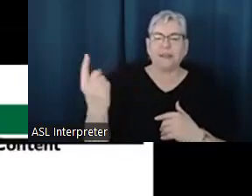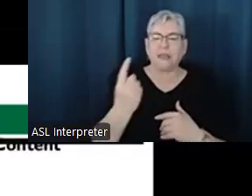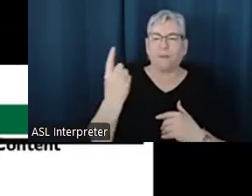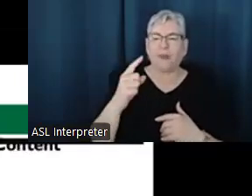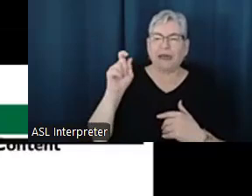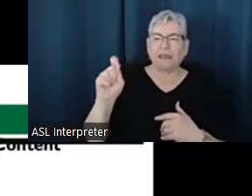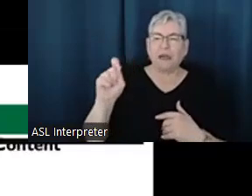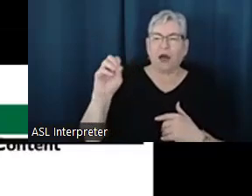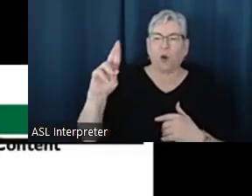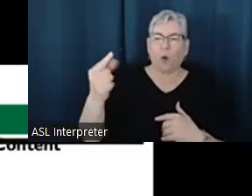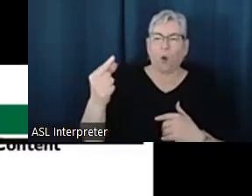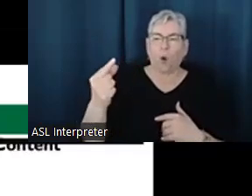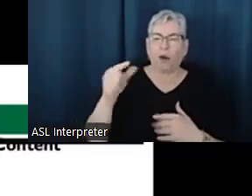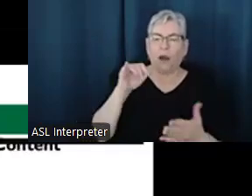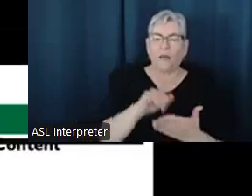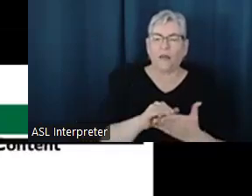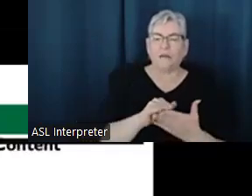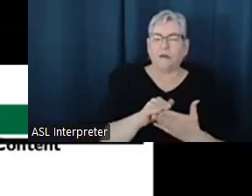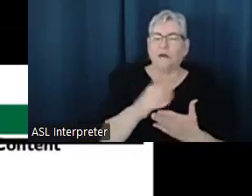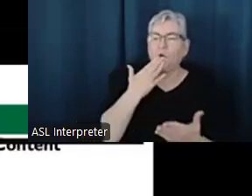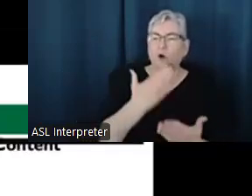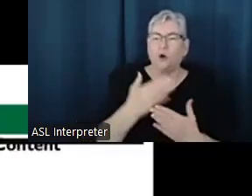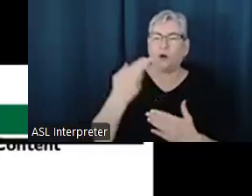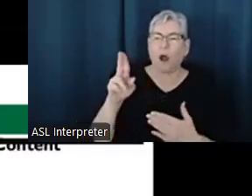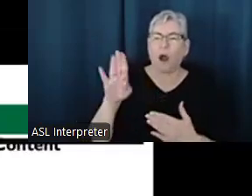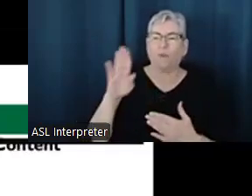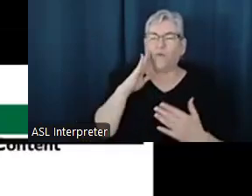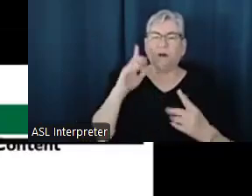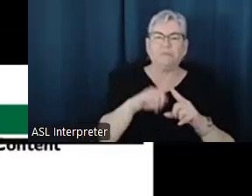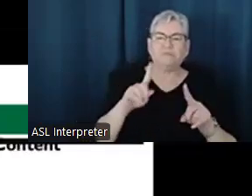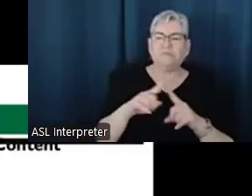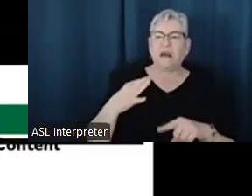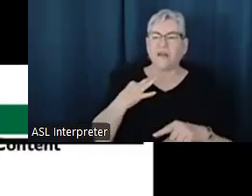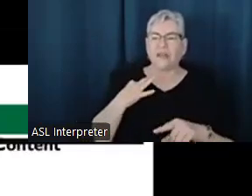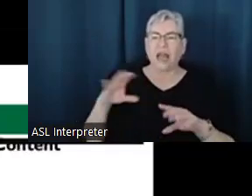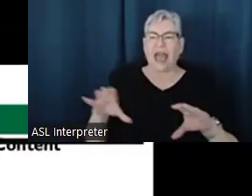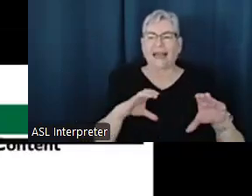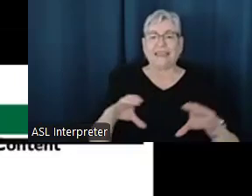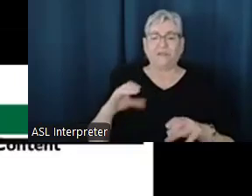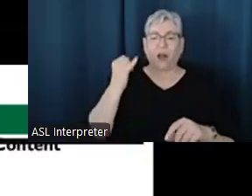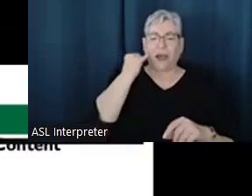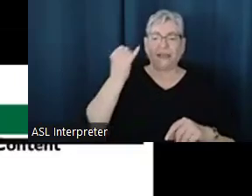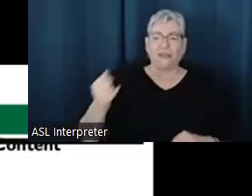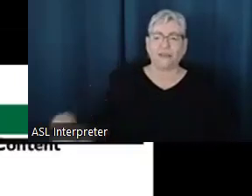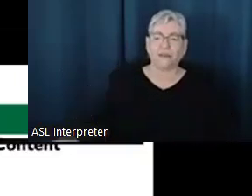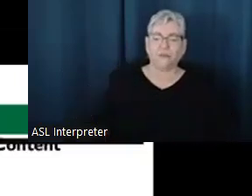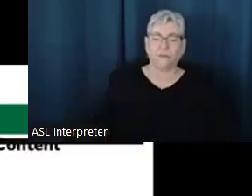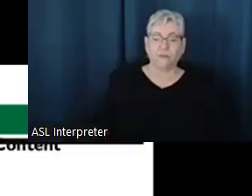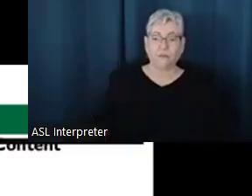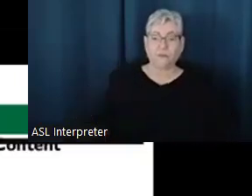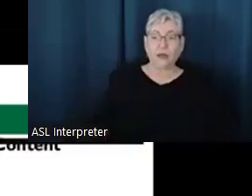a central hub for like a lot of different volunteer activity ideas, things that I've used even within my youth